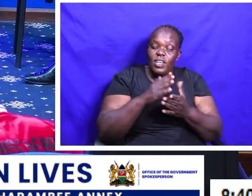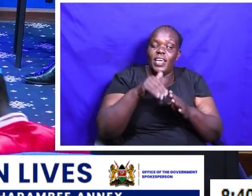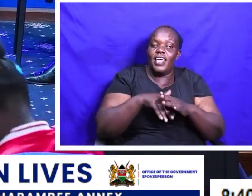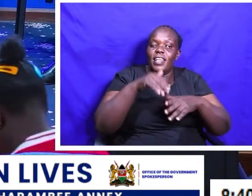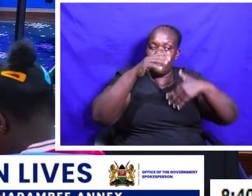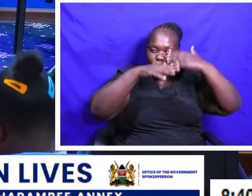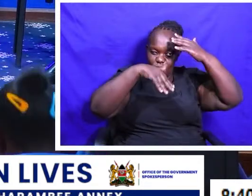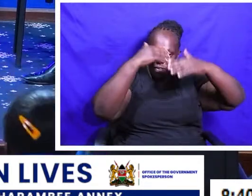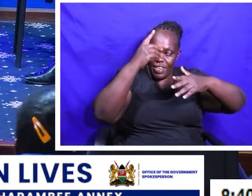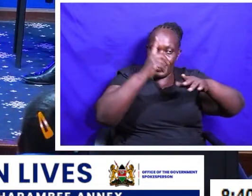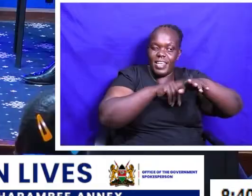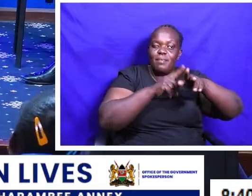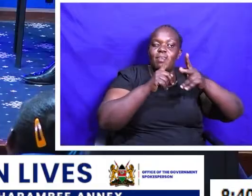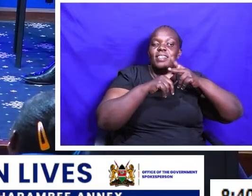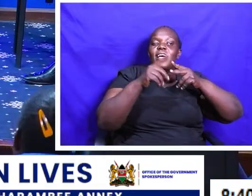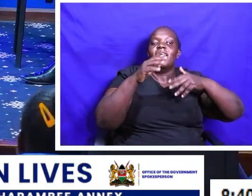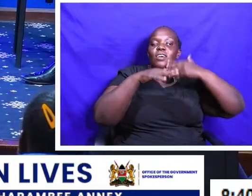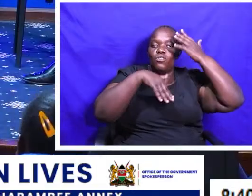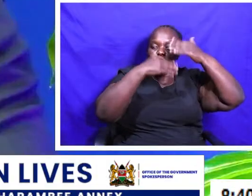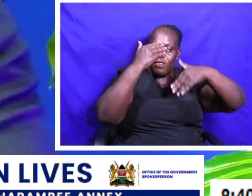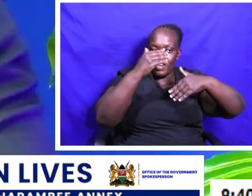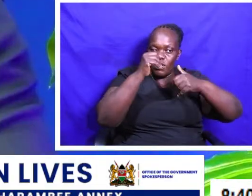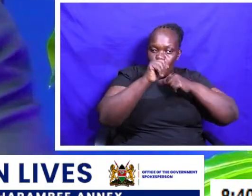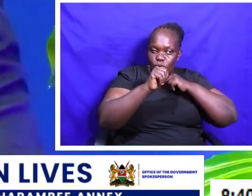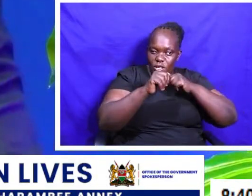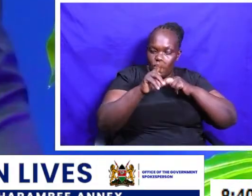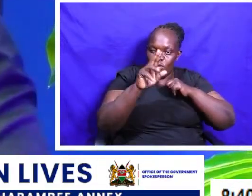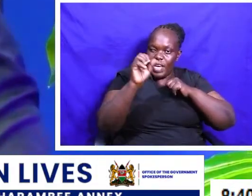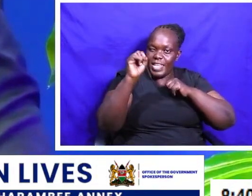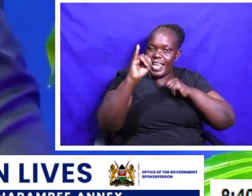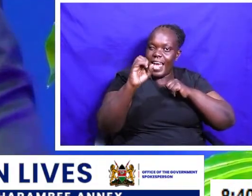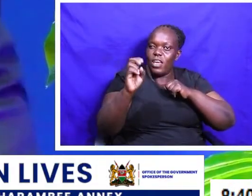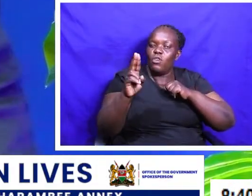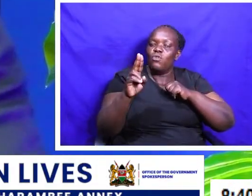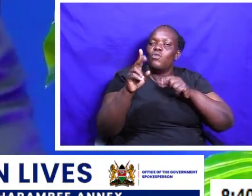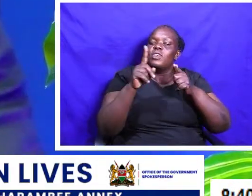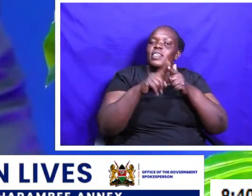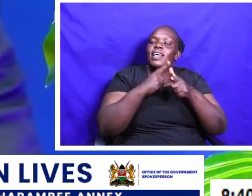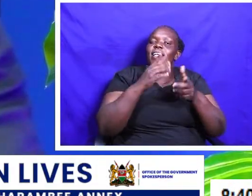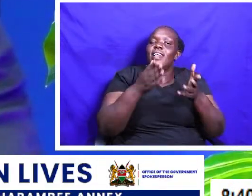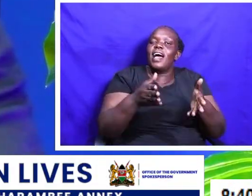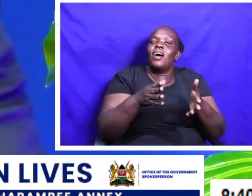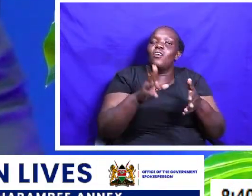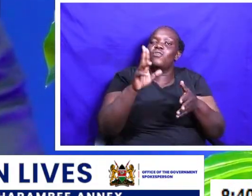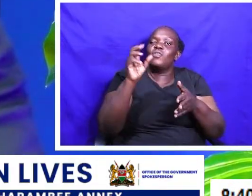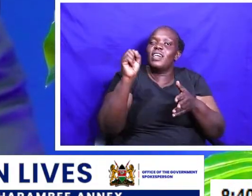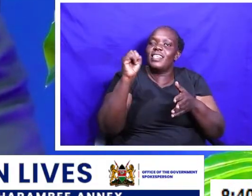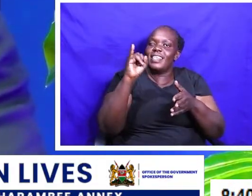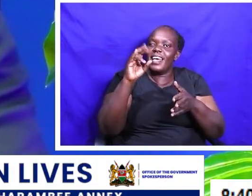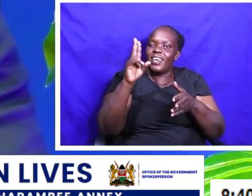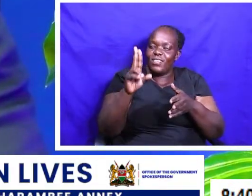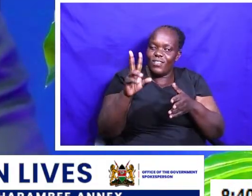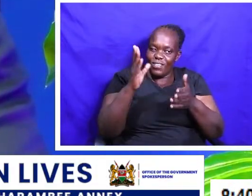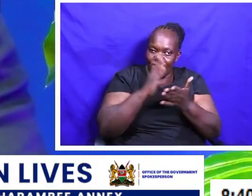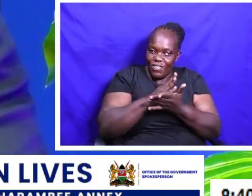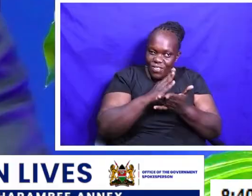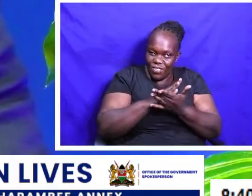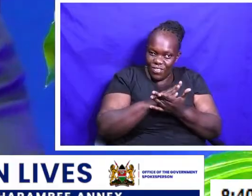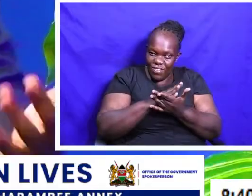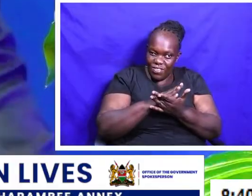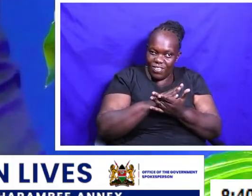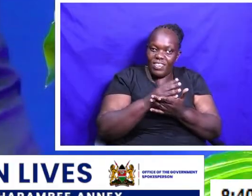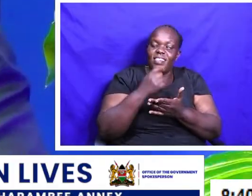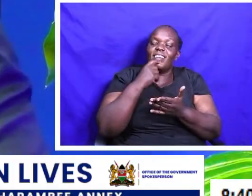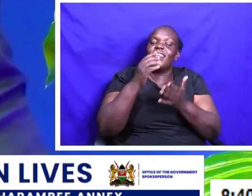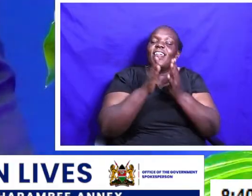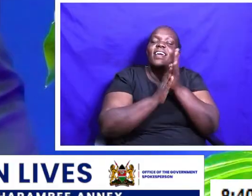was actually in university when I started. Okay, which university is it? USIU. Okay. And USIU and